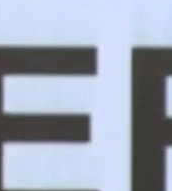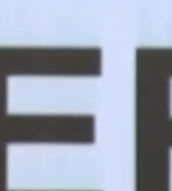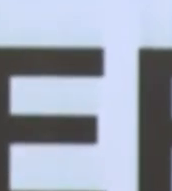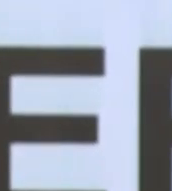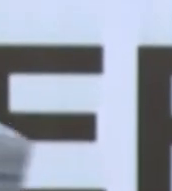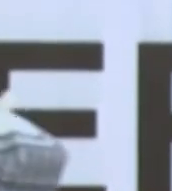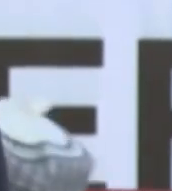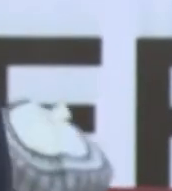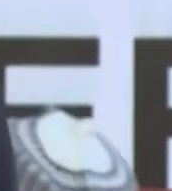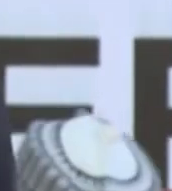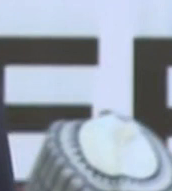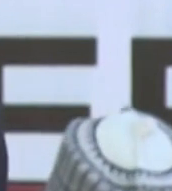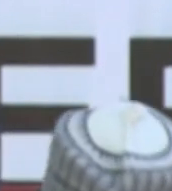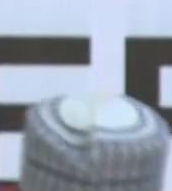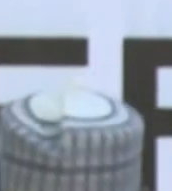Thank you very much, yes.